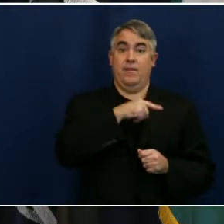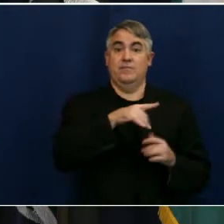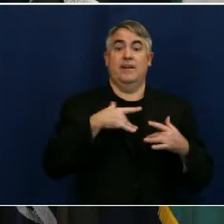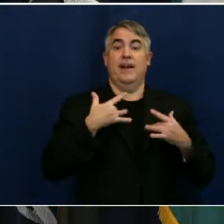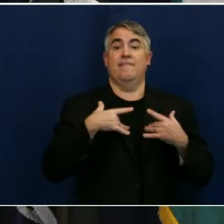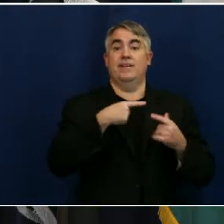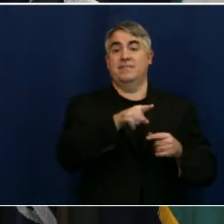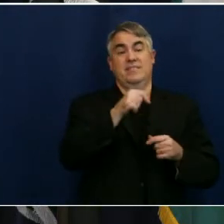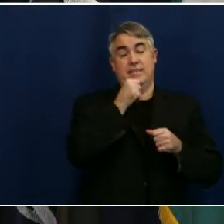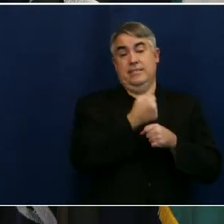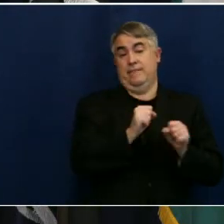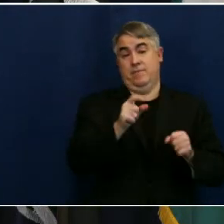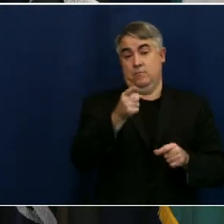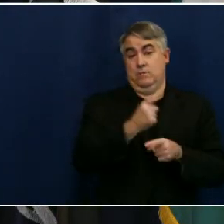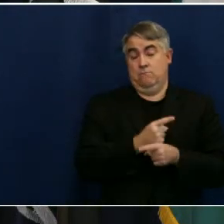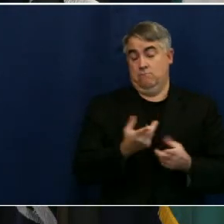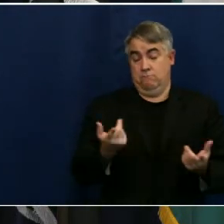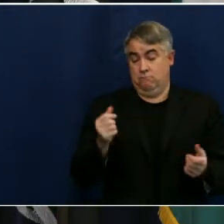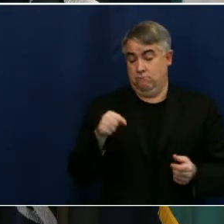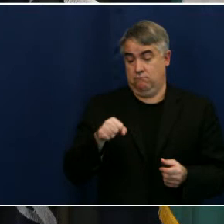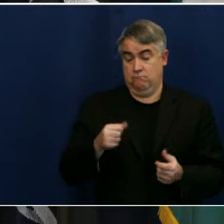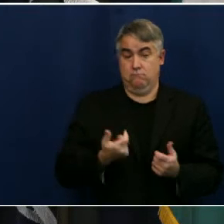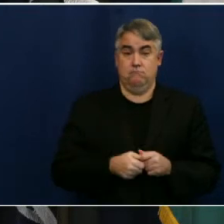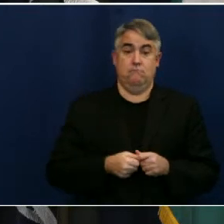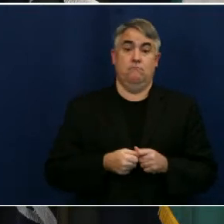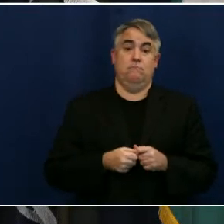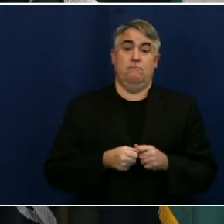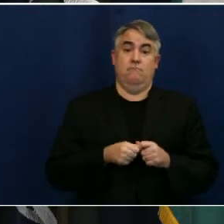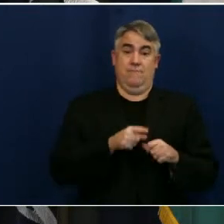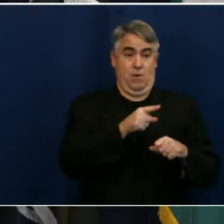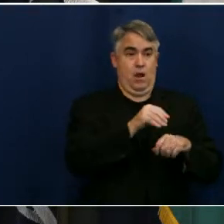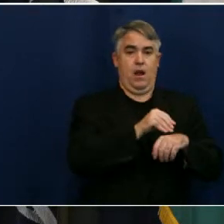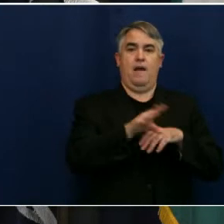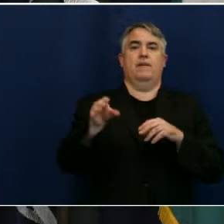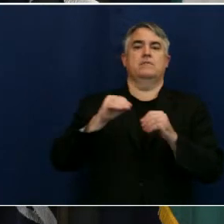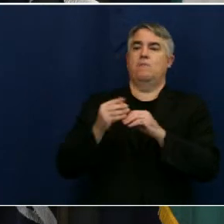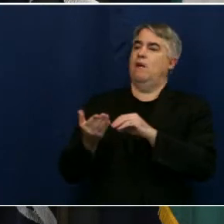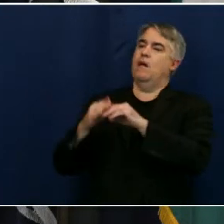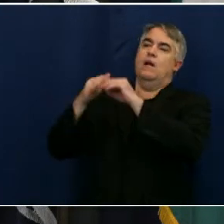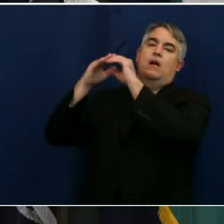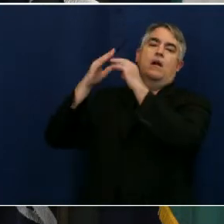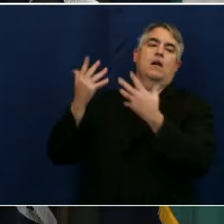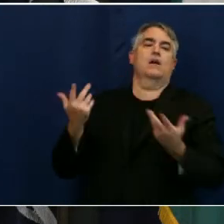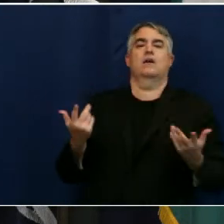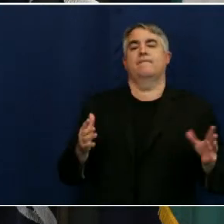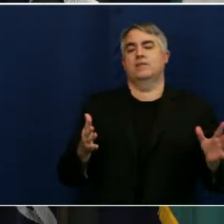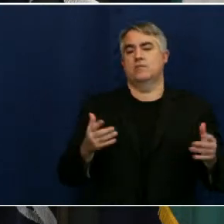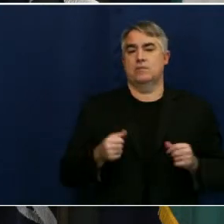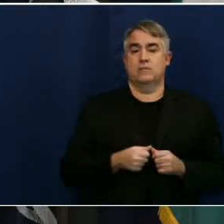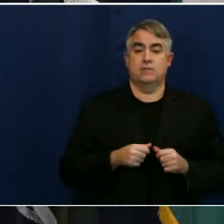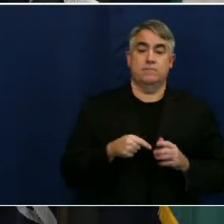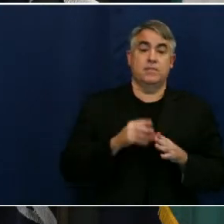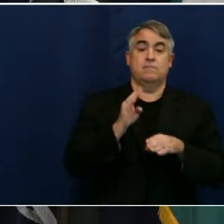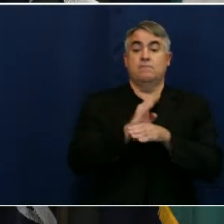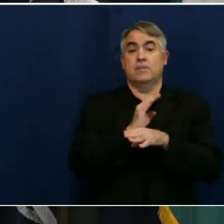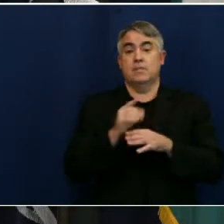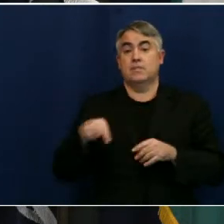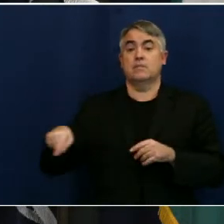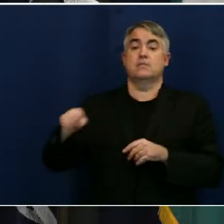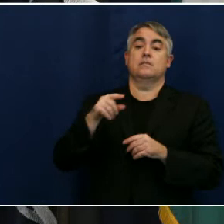things of that nature only serve to increase the case count, which only serve to punish our small businesses, our healthcare workers, and